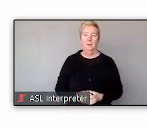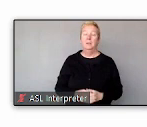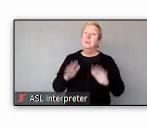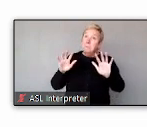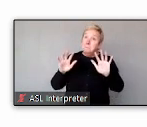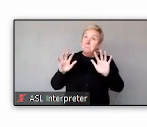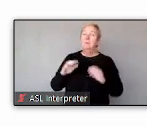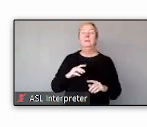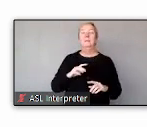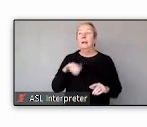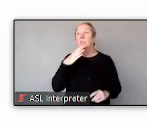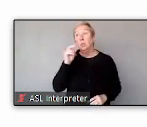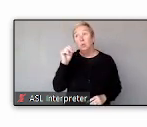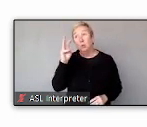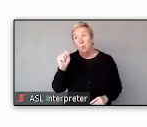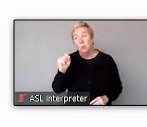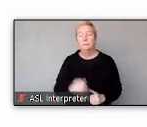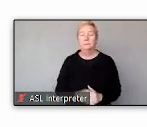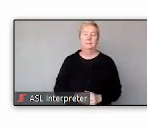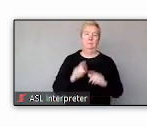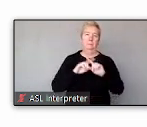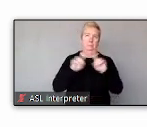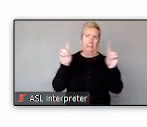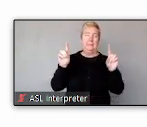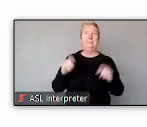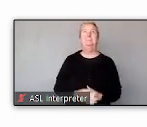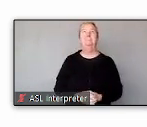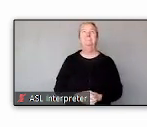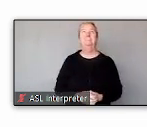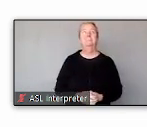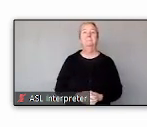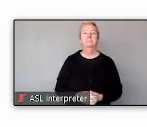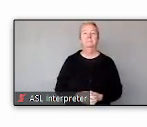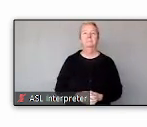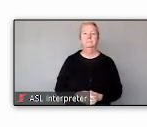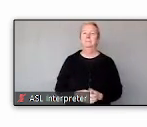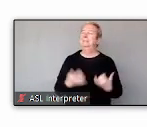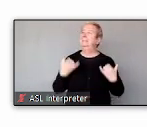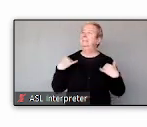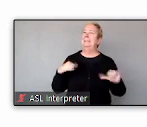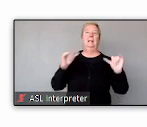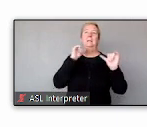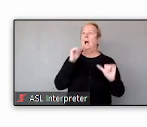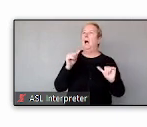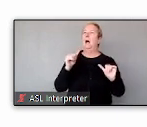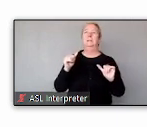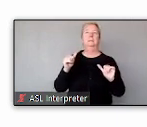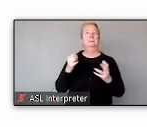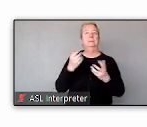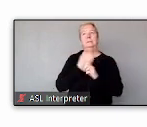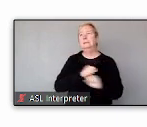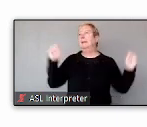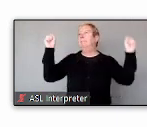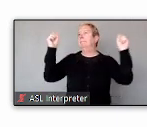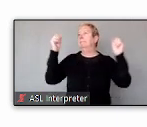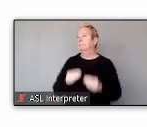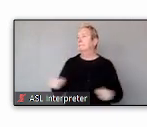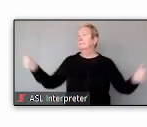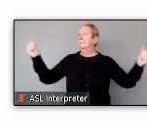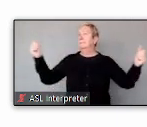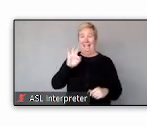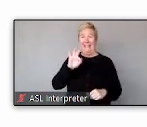news as well. I think we're still not out of the woods, and anytime you're having 10 deaths a day